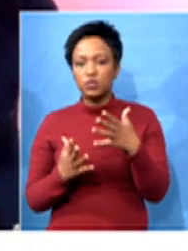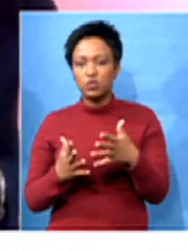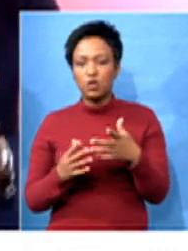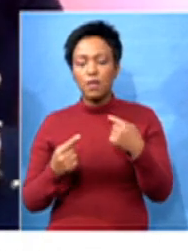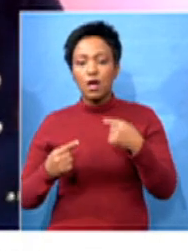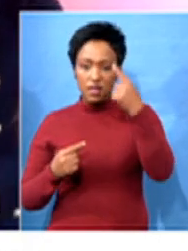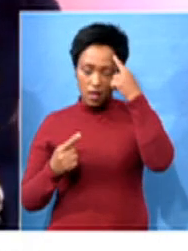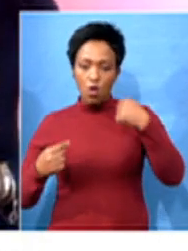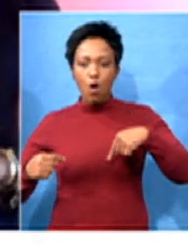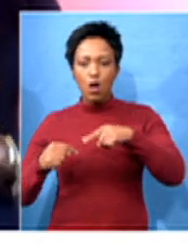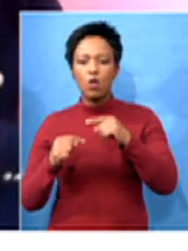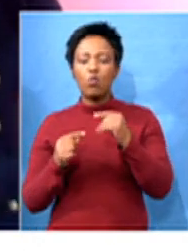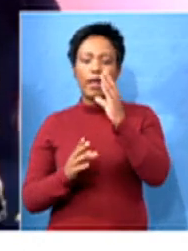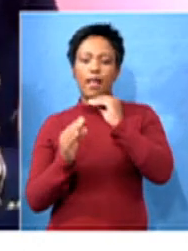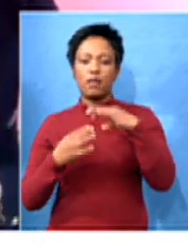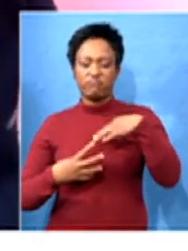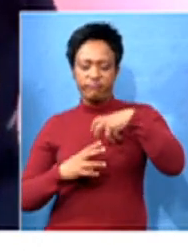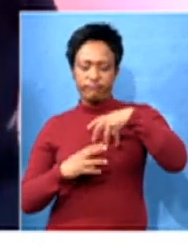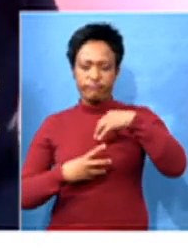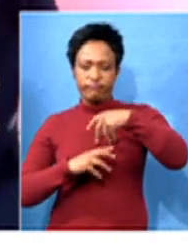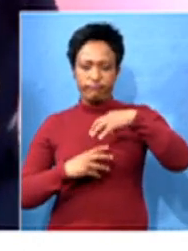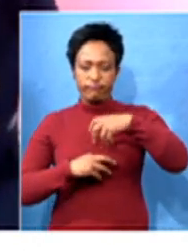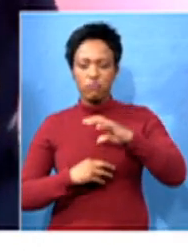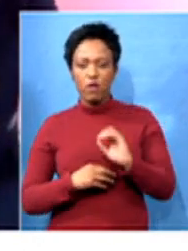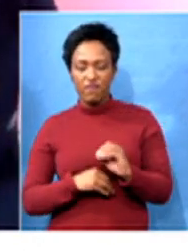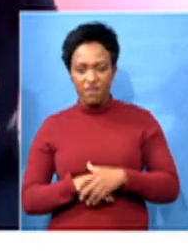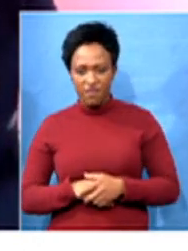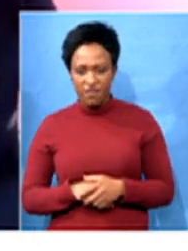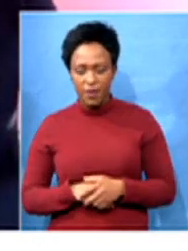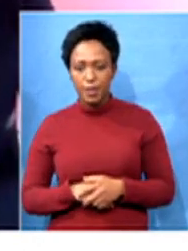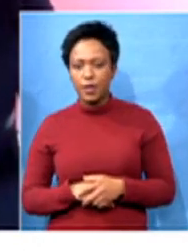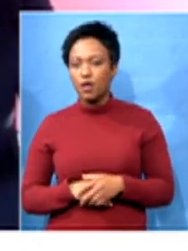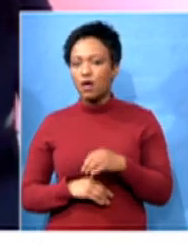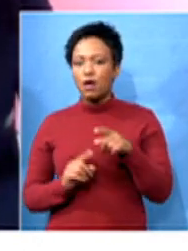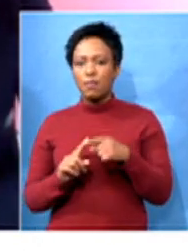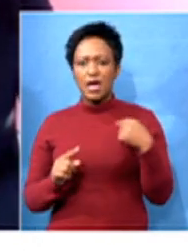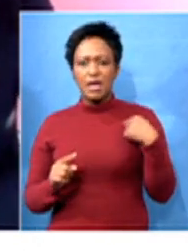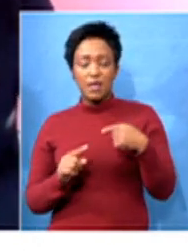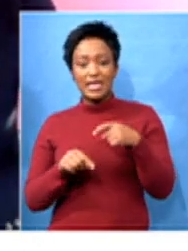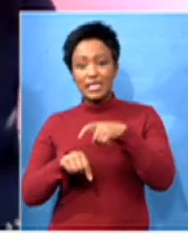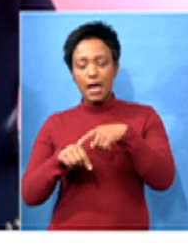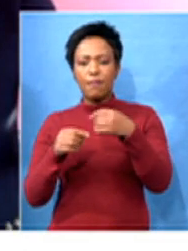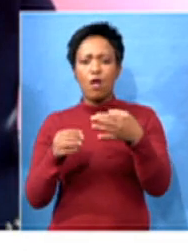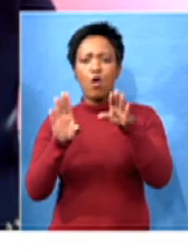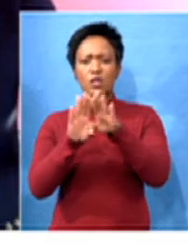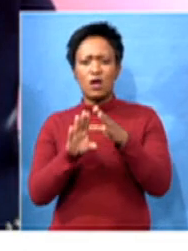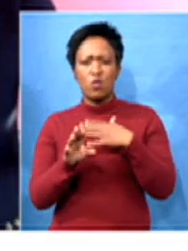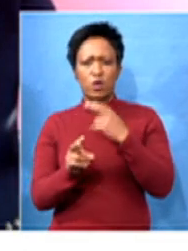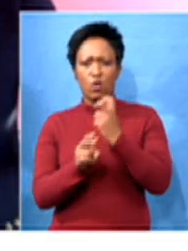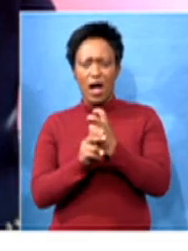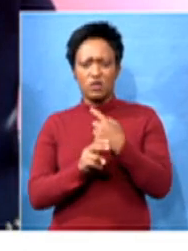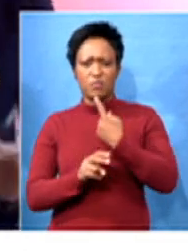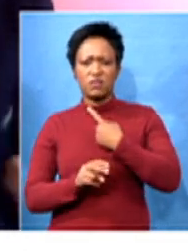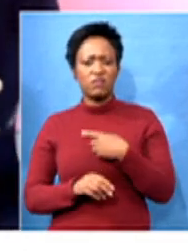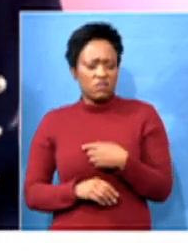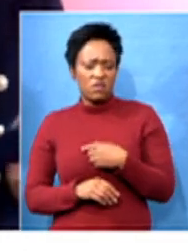are learning to adjust. And what I've known throughout lockdown is that I haven't been too hard on myself. If I don't want to work today, I don't work. I